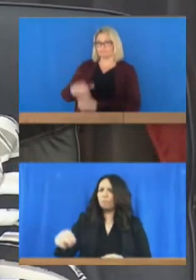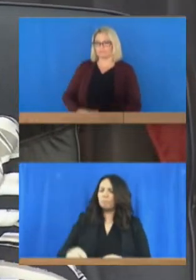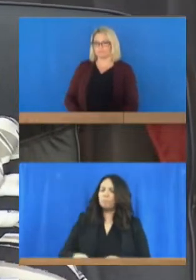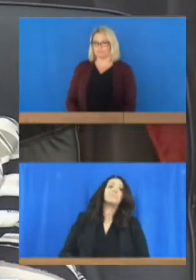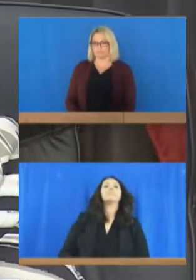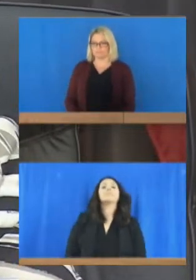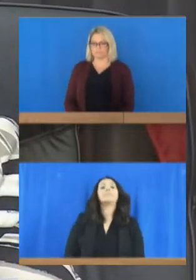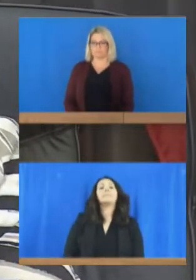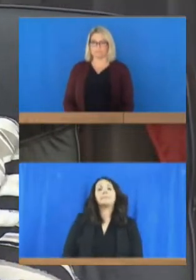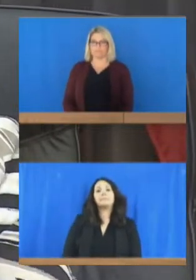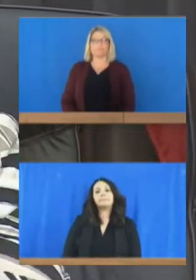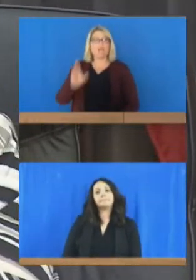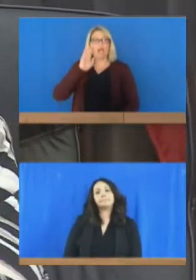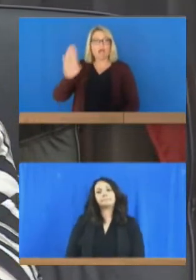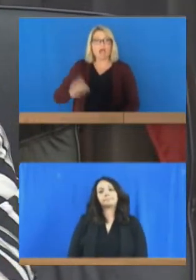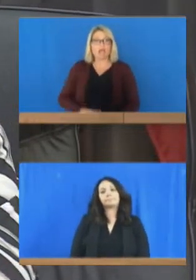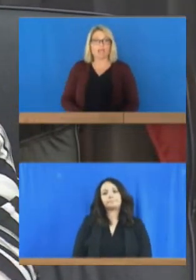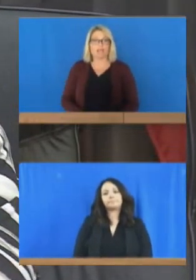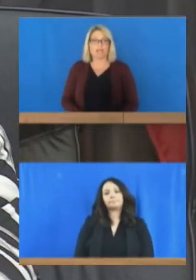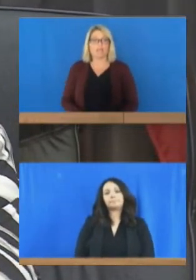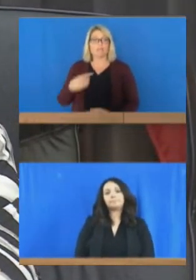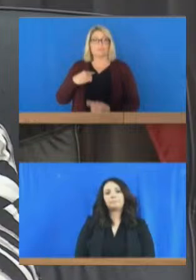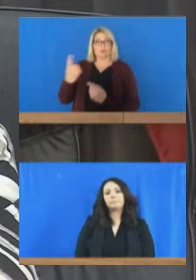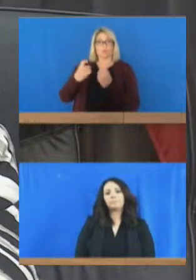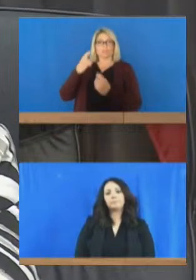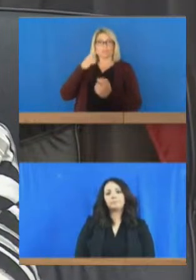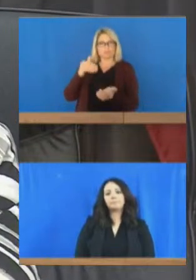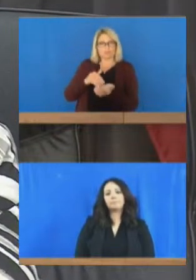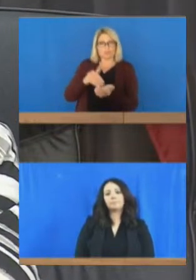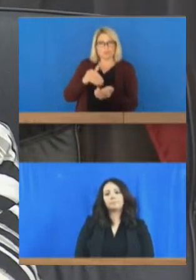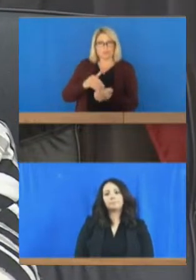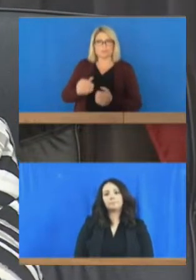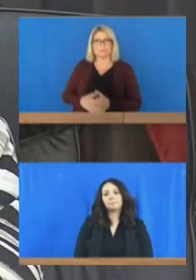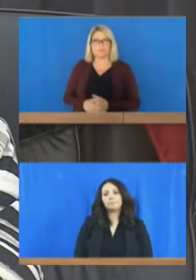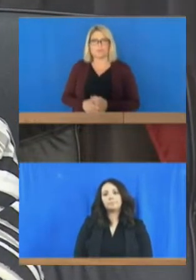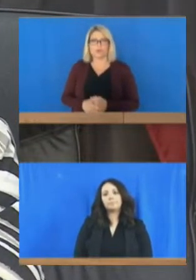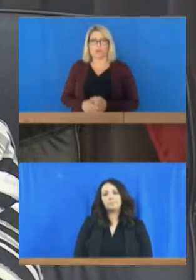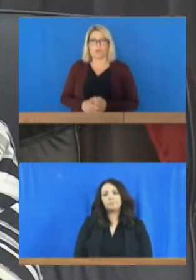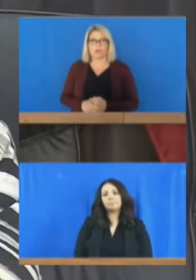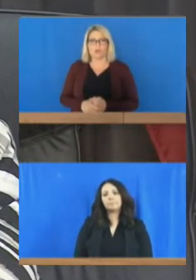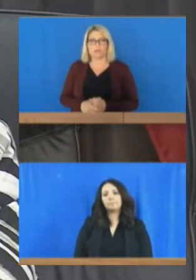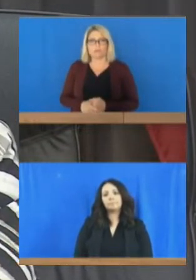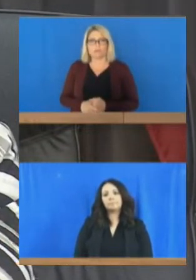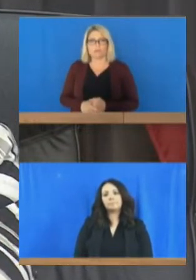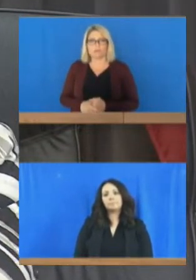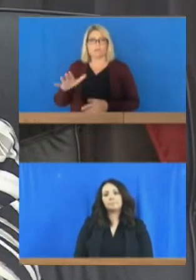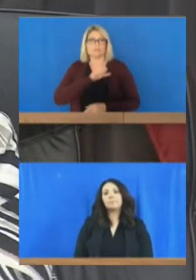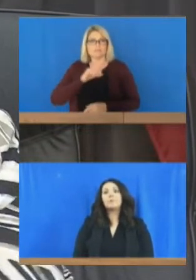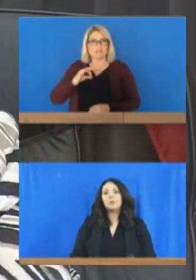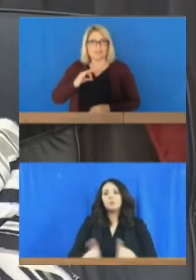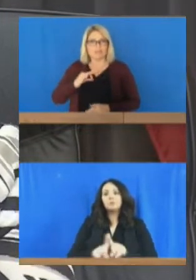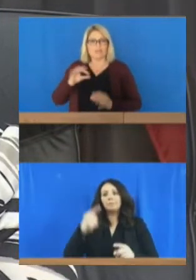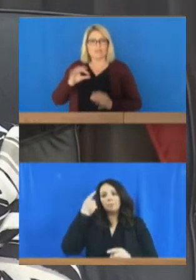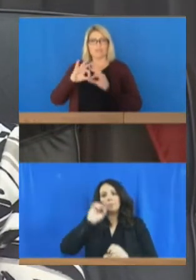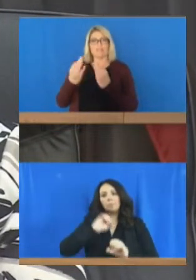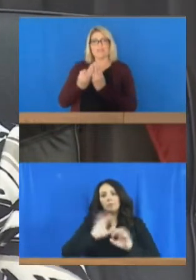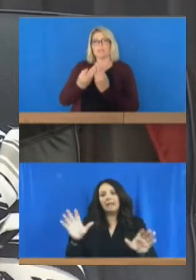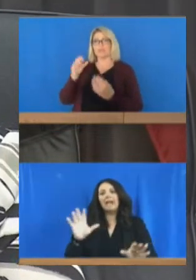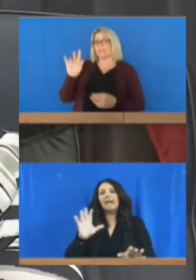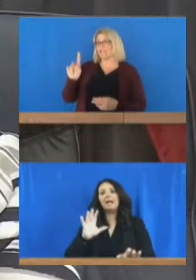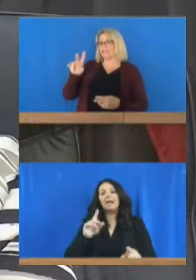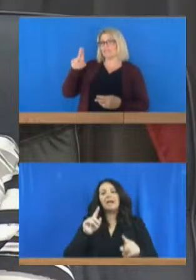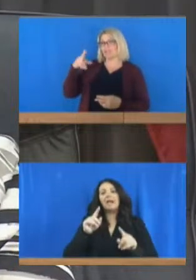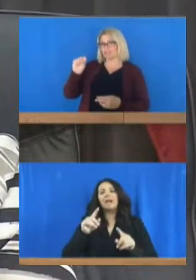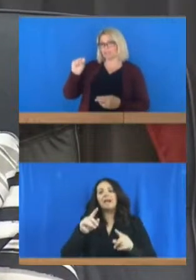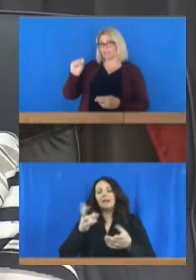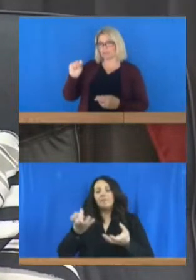I have not been covering that particular region, and I do know that over the weekend there was quite a bit of activity in terms of investigation and contact tracing and